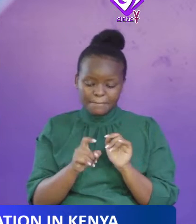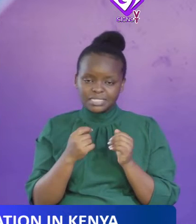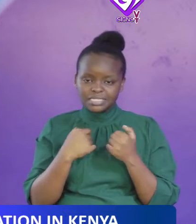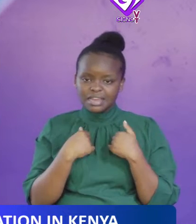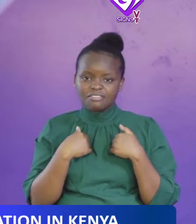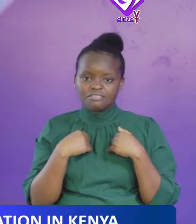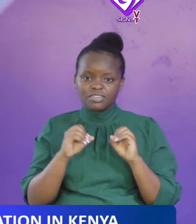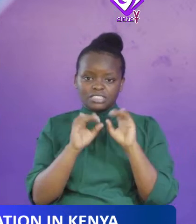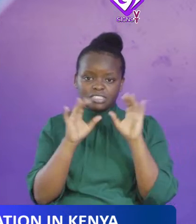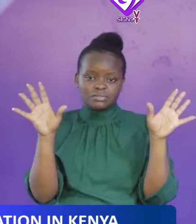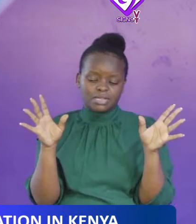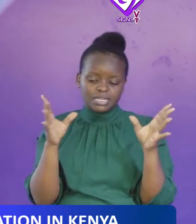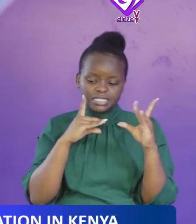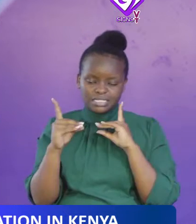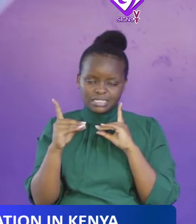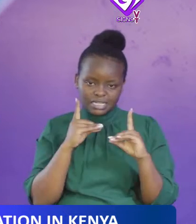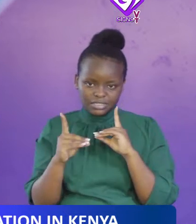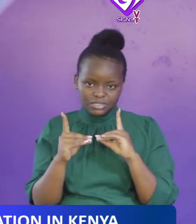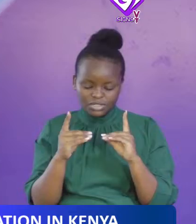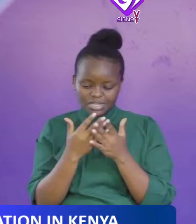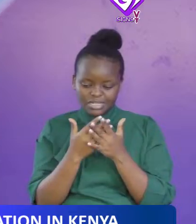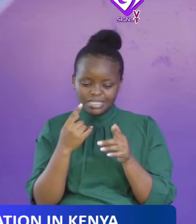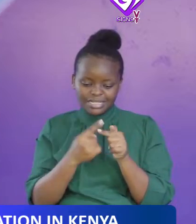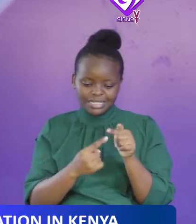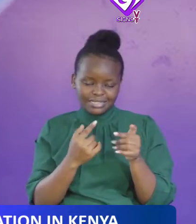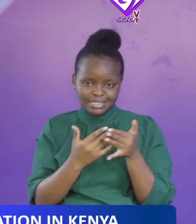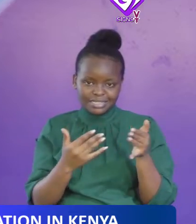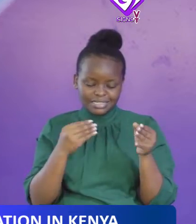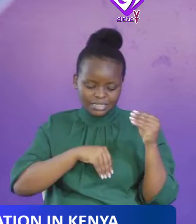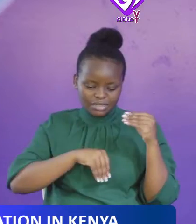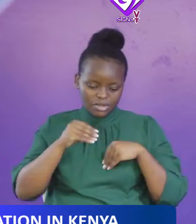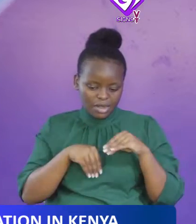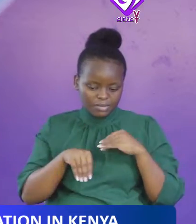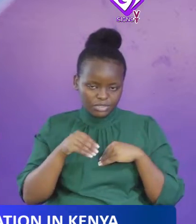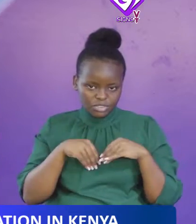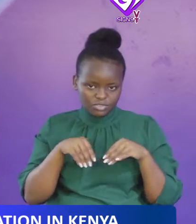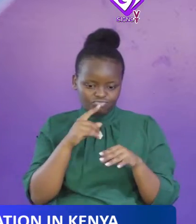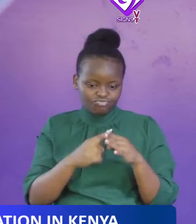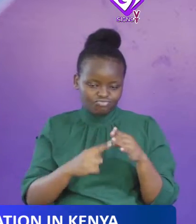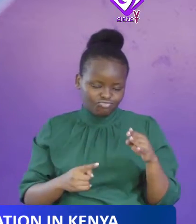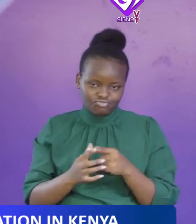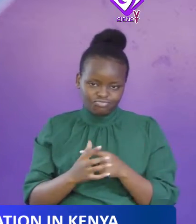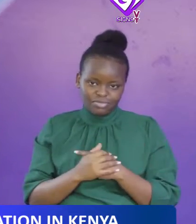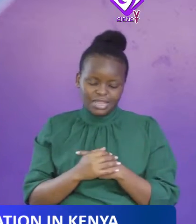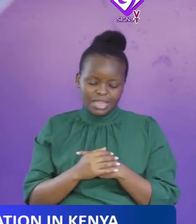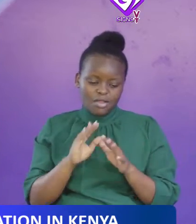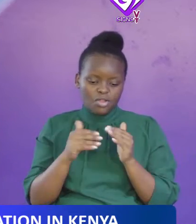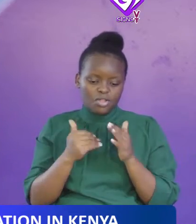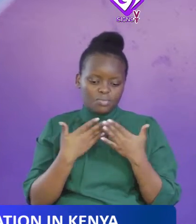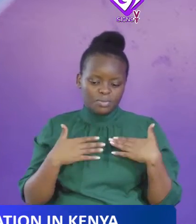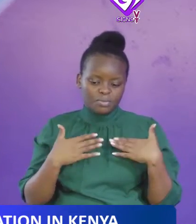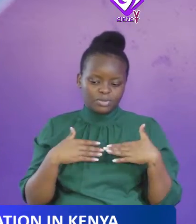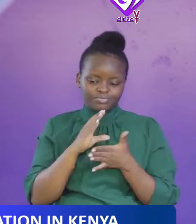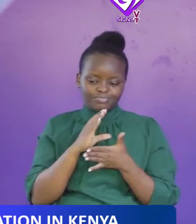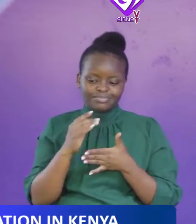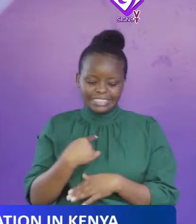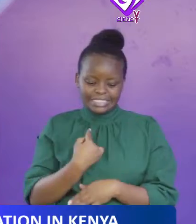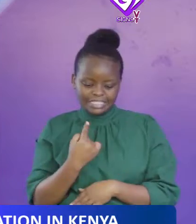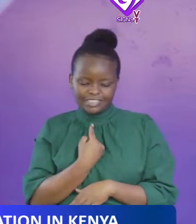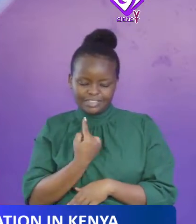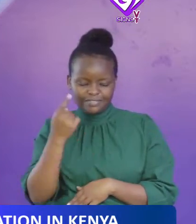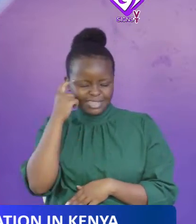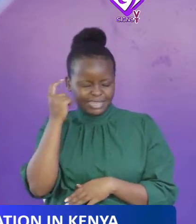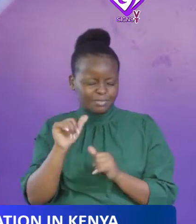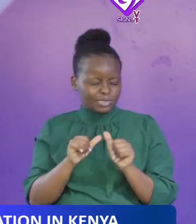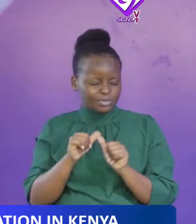discussions, kill things to do with corruption. Again, where we are right now, everyone is a bit too self-centered. Yeah. And on a